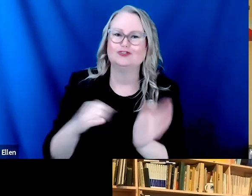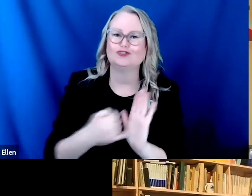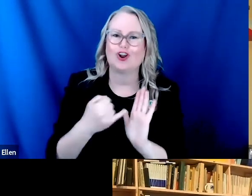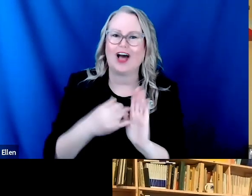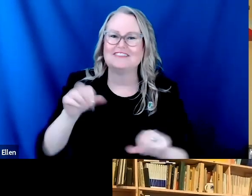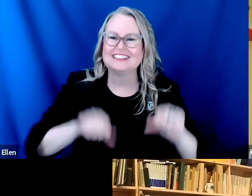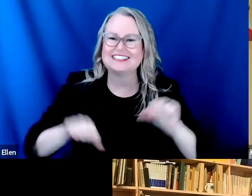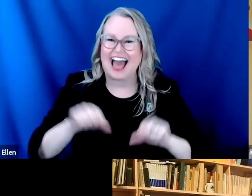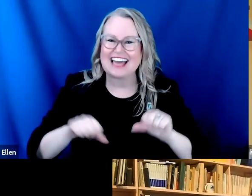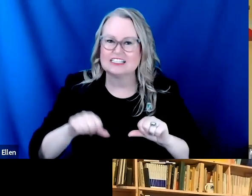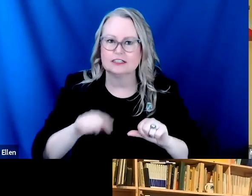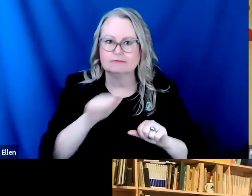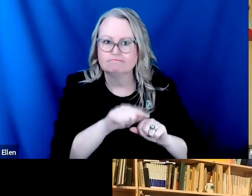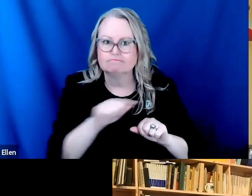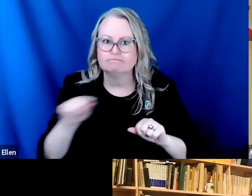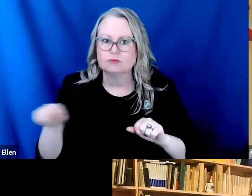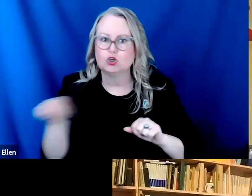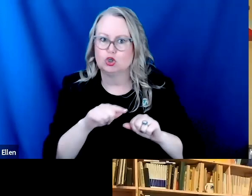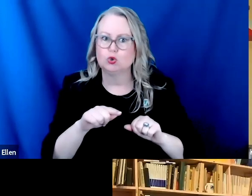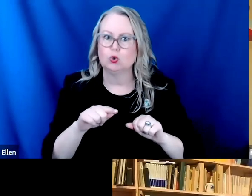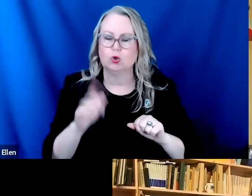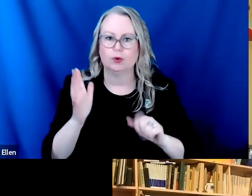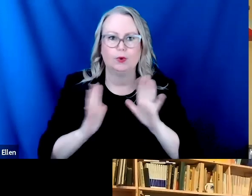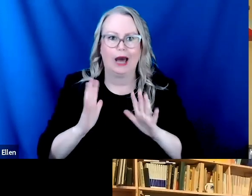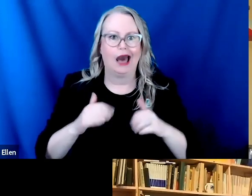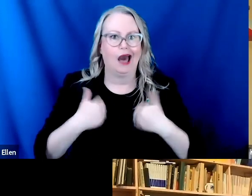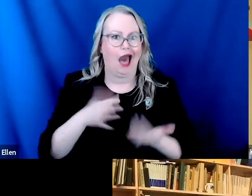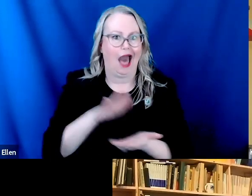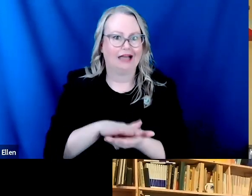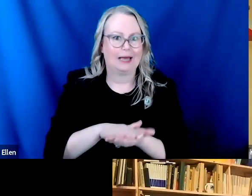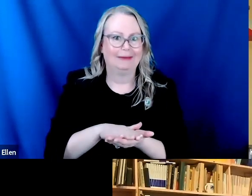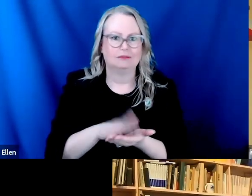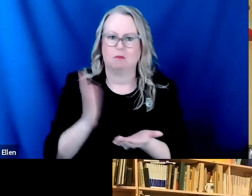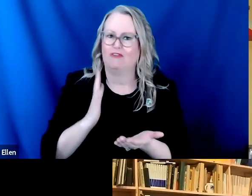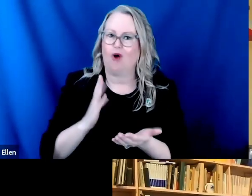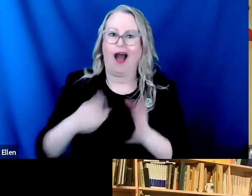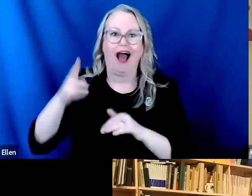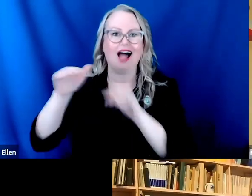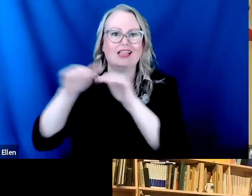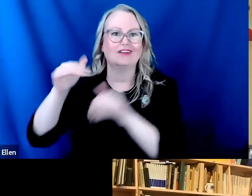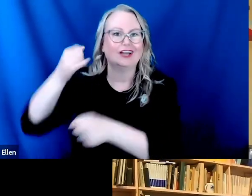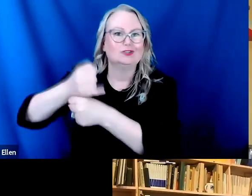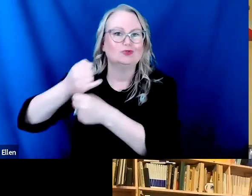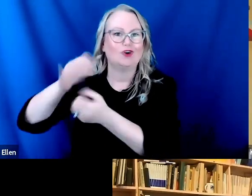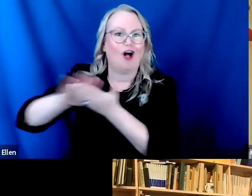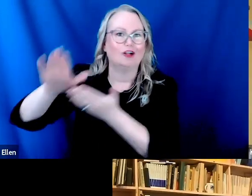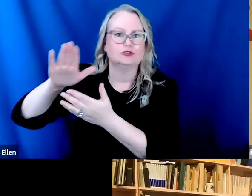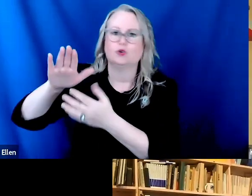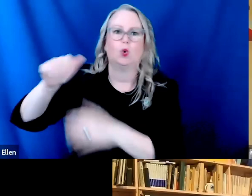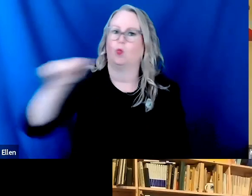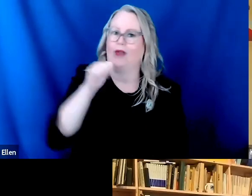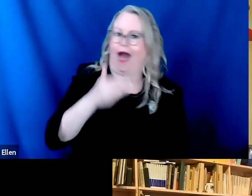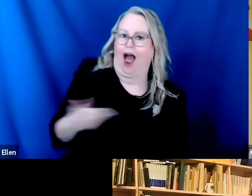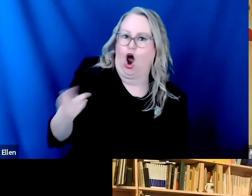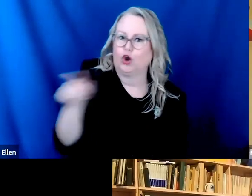These trailblazing academics were structurally deprived of teaching in institutions that attracted a next generation